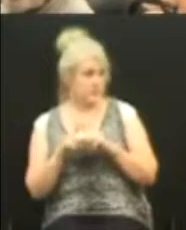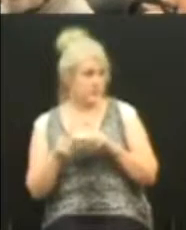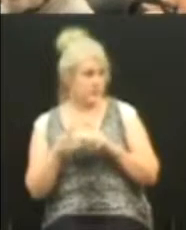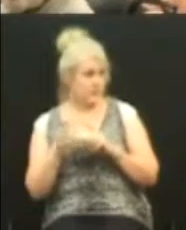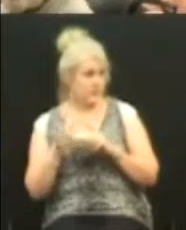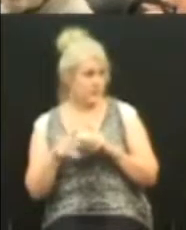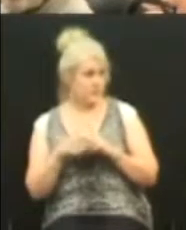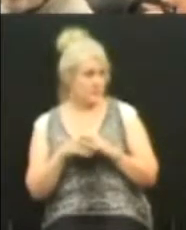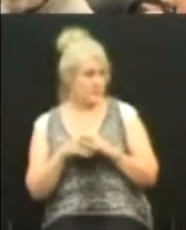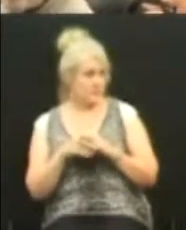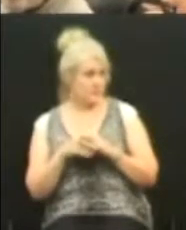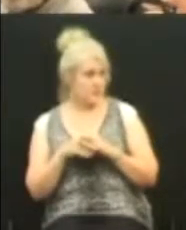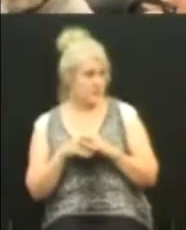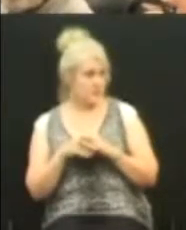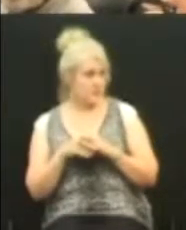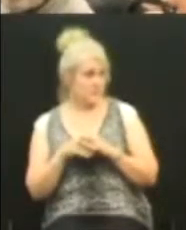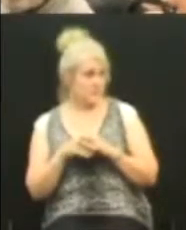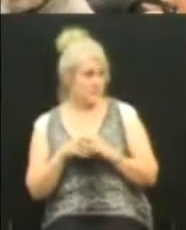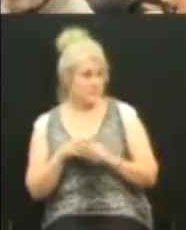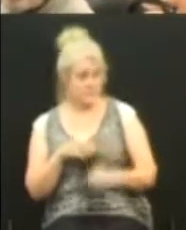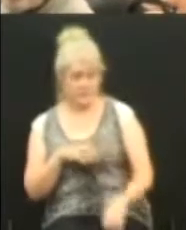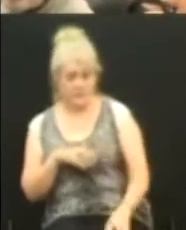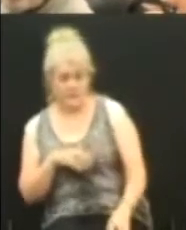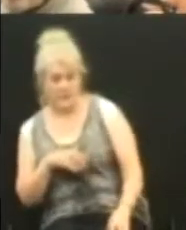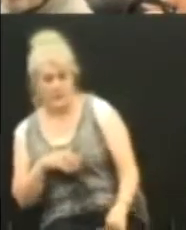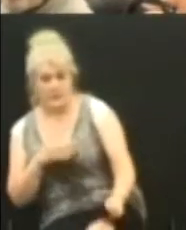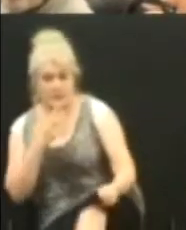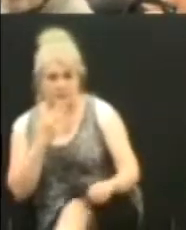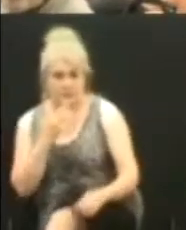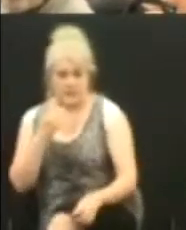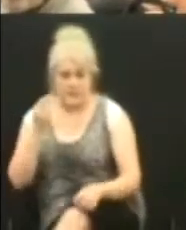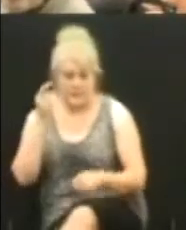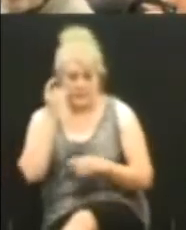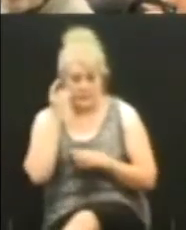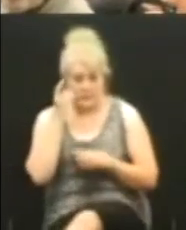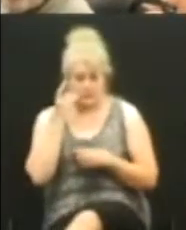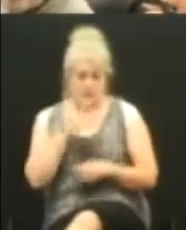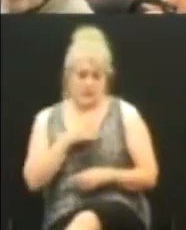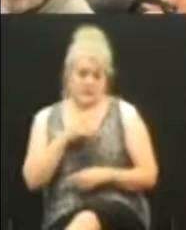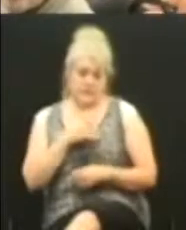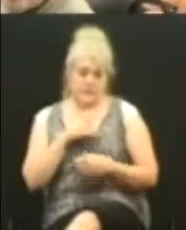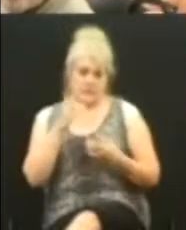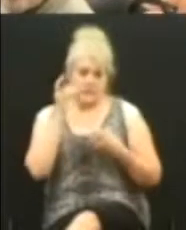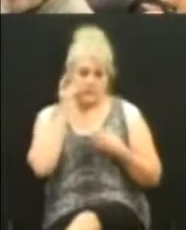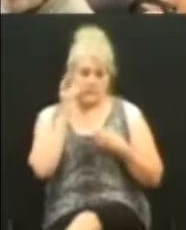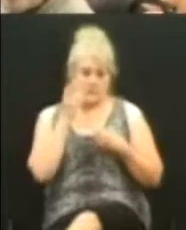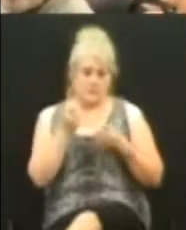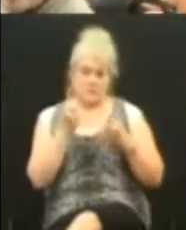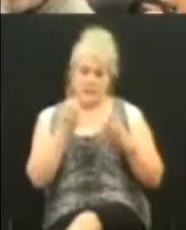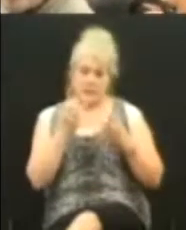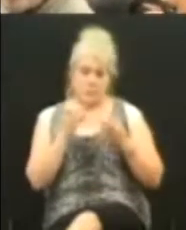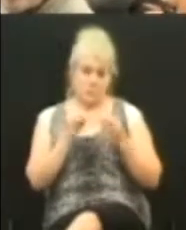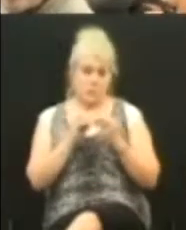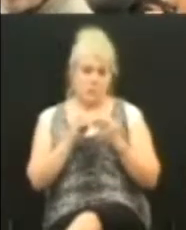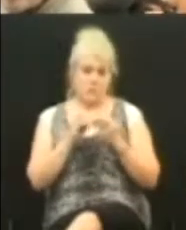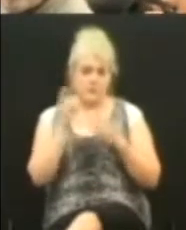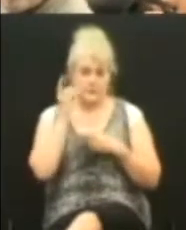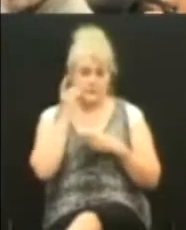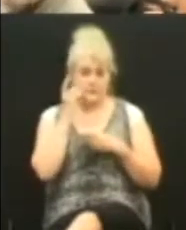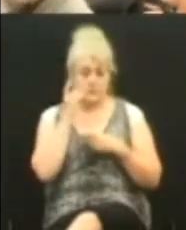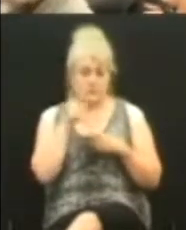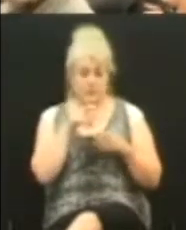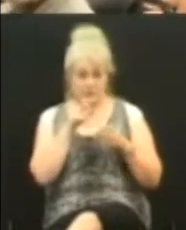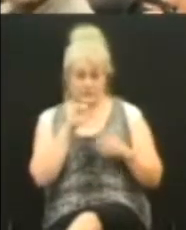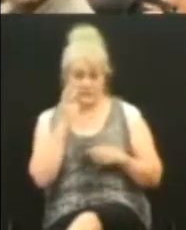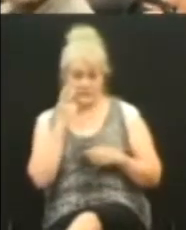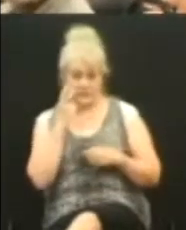precursors to bladder and lung cancers, neurotoxicity, diabetes, cardiovascular disease, developmental effects, and much, much more. So as you can see,